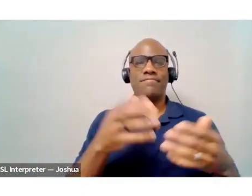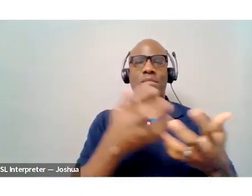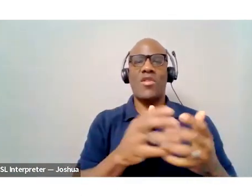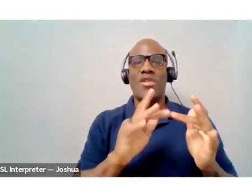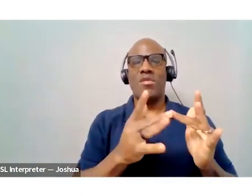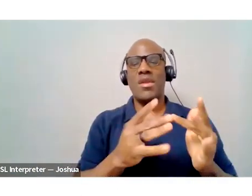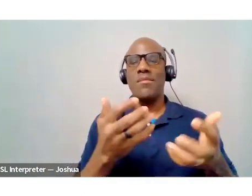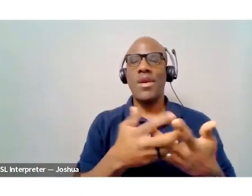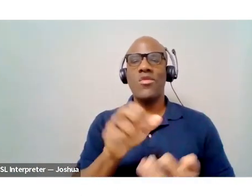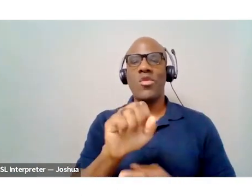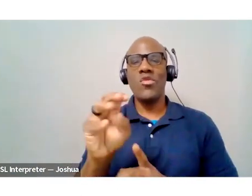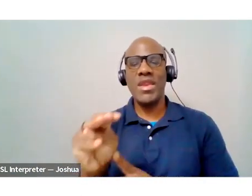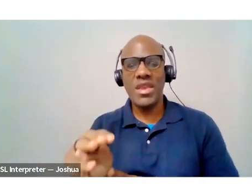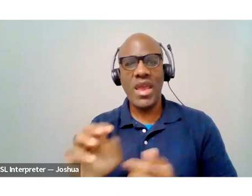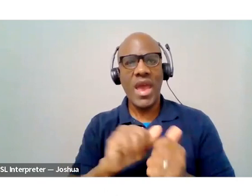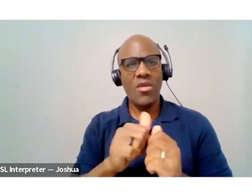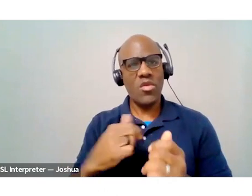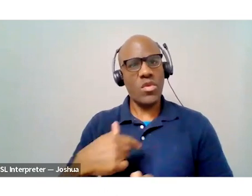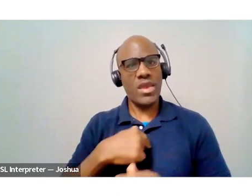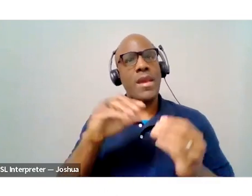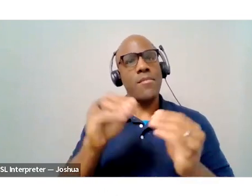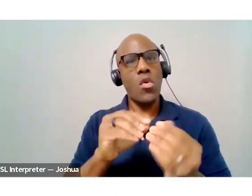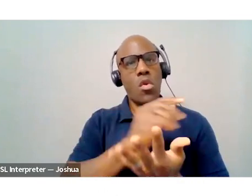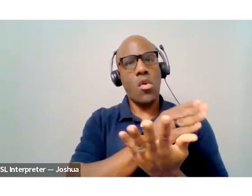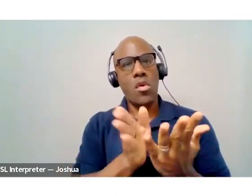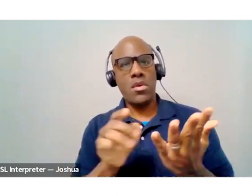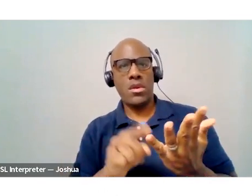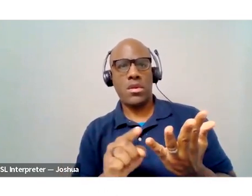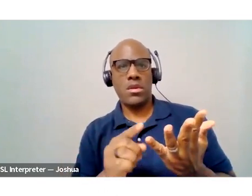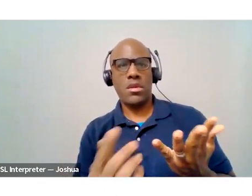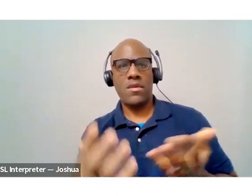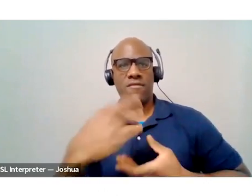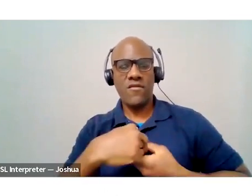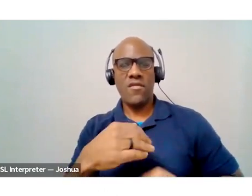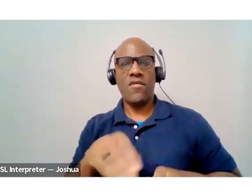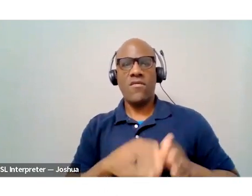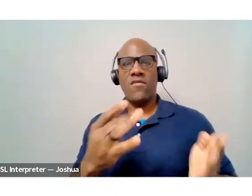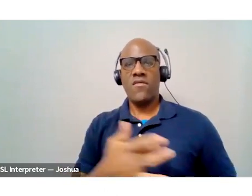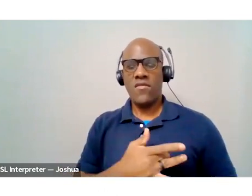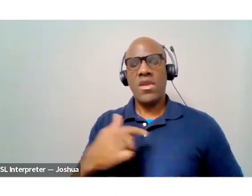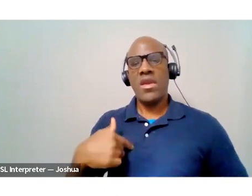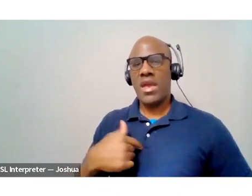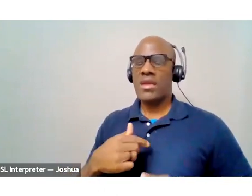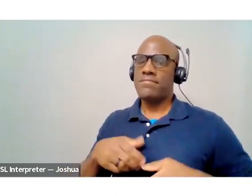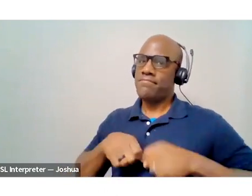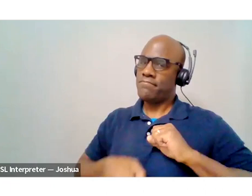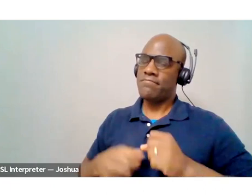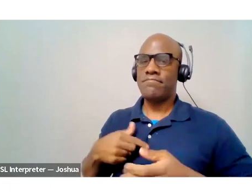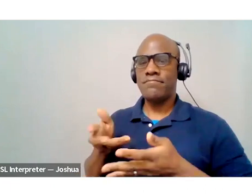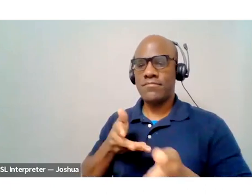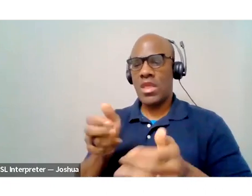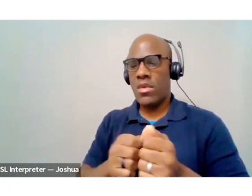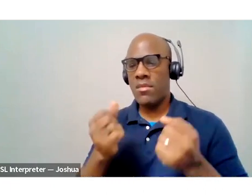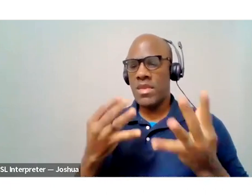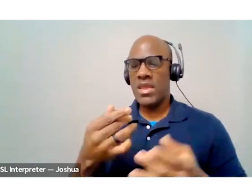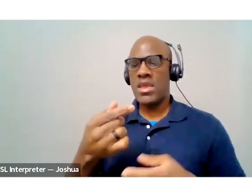engage the critical heart? And I know, and this is heartbreaking, because I do talk to a lot of Gen Z folks that they don't even want